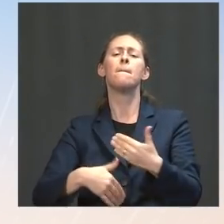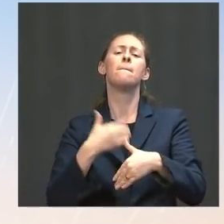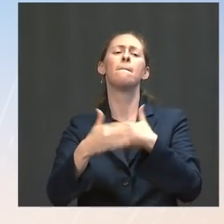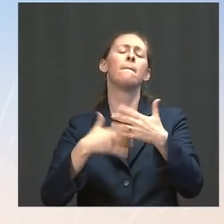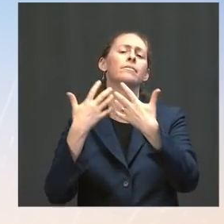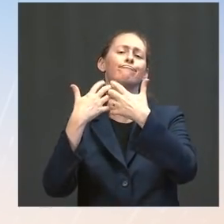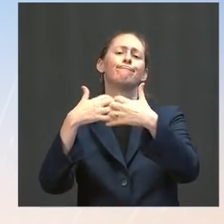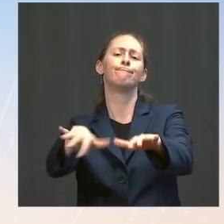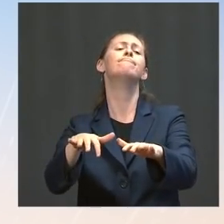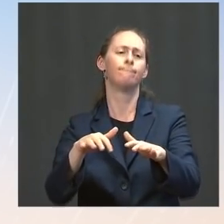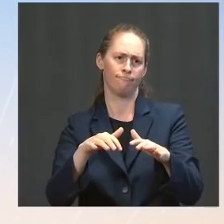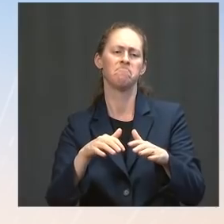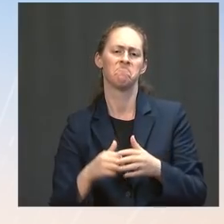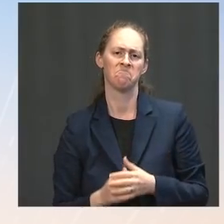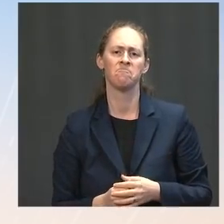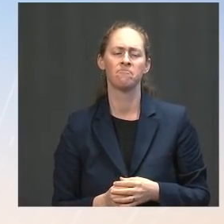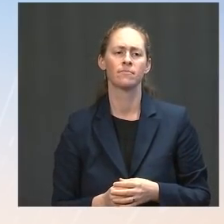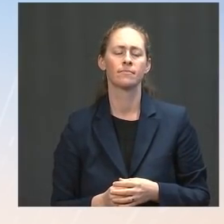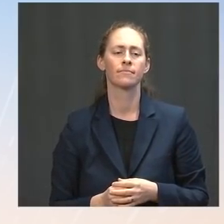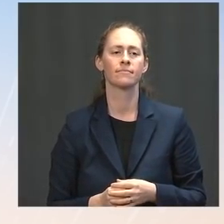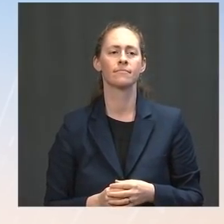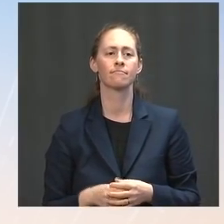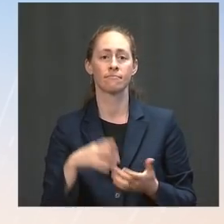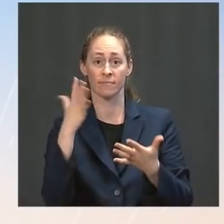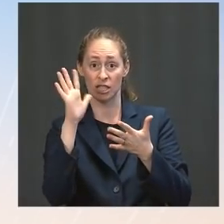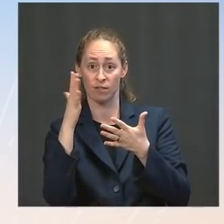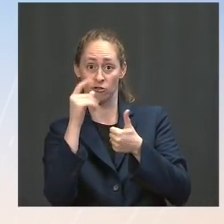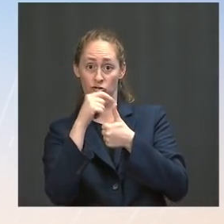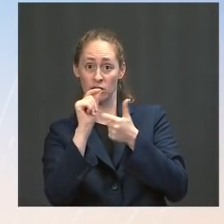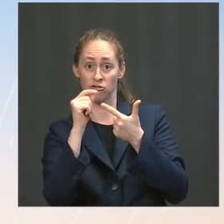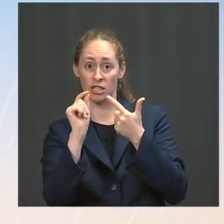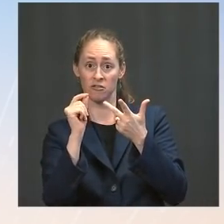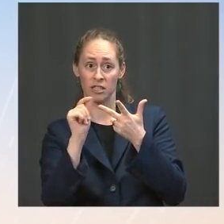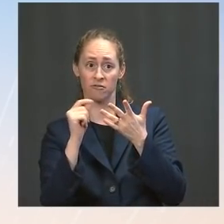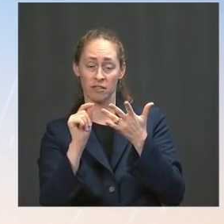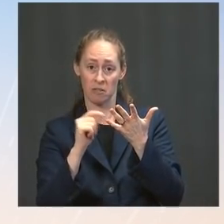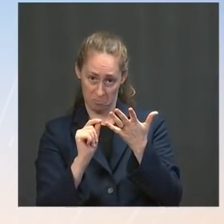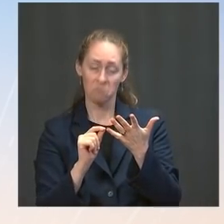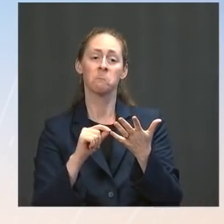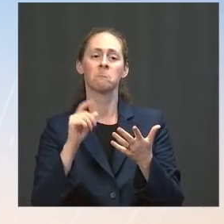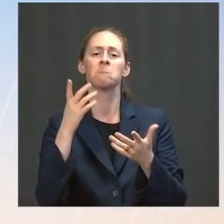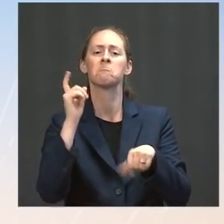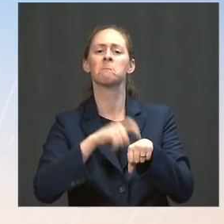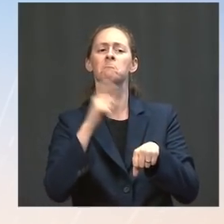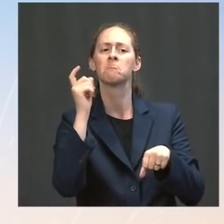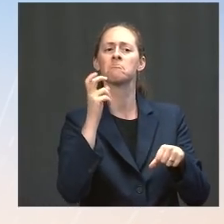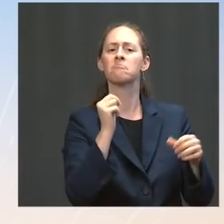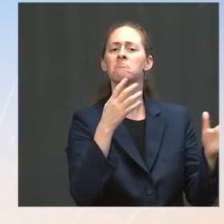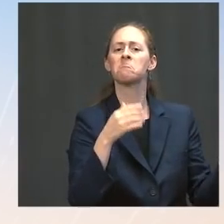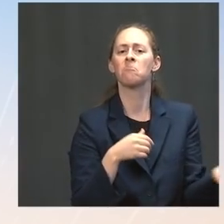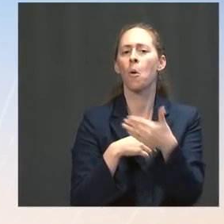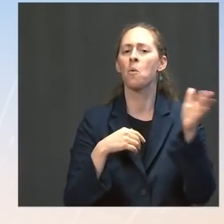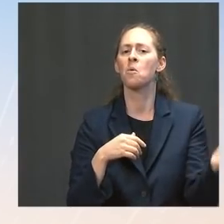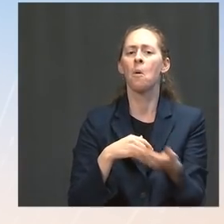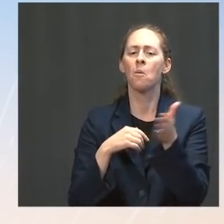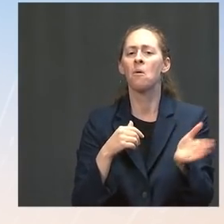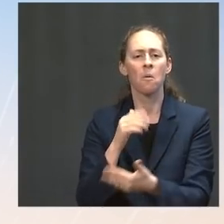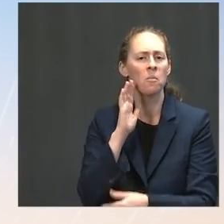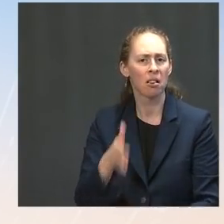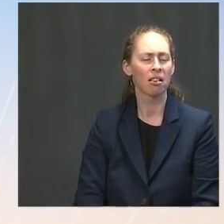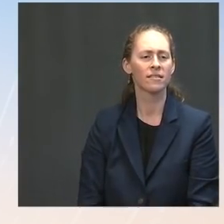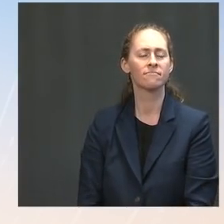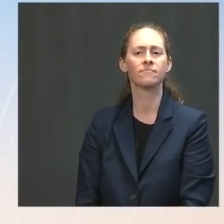period. The vast majority of those were, of course, Afghans, as you know by the numbers that the Secretary of State just put out. That does mean that a great number of